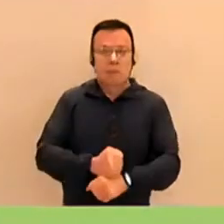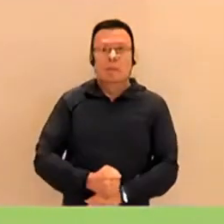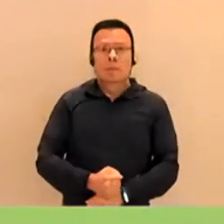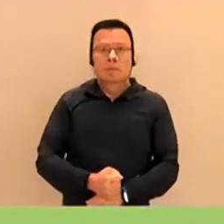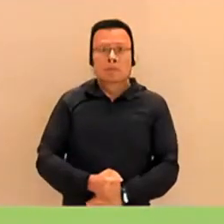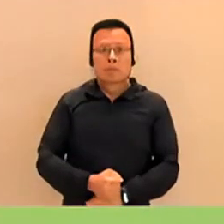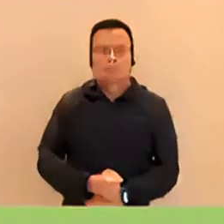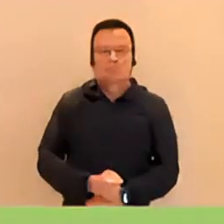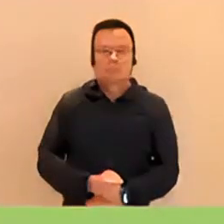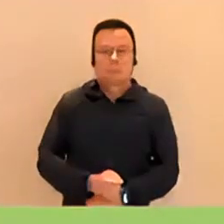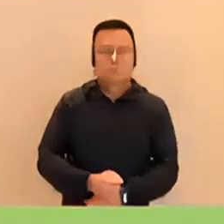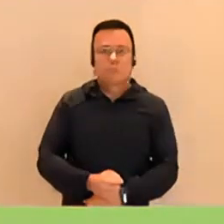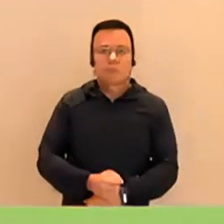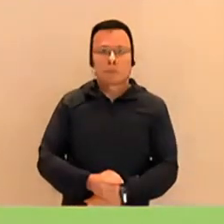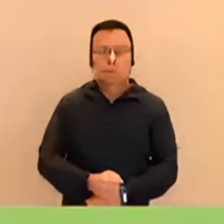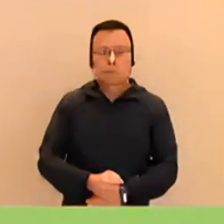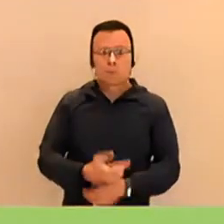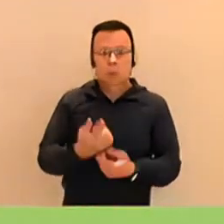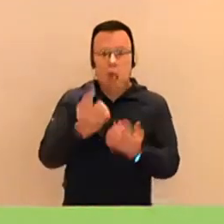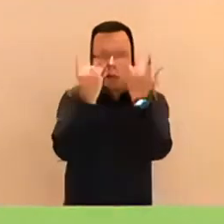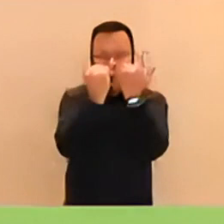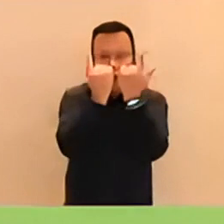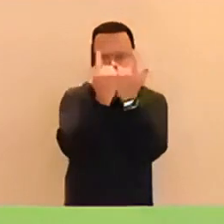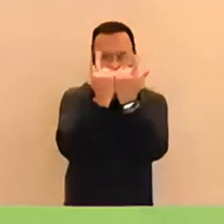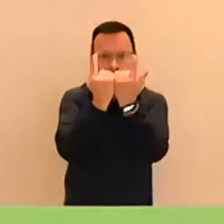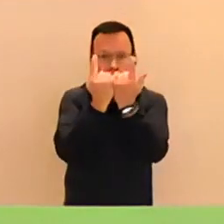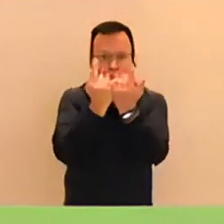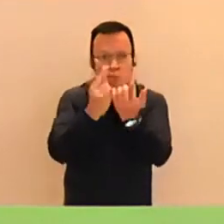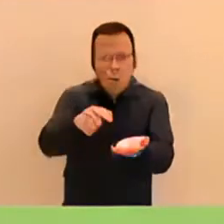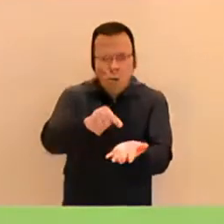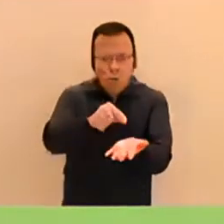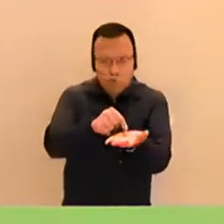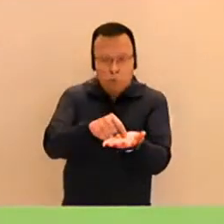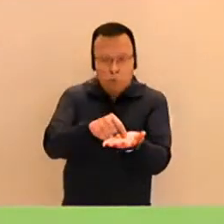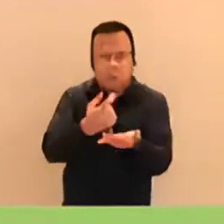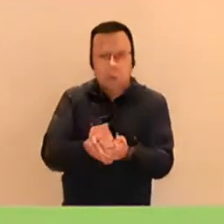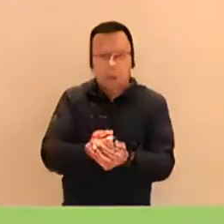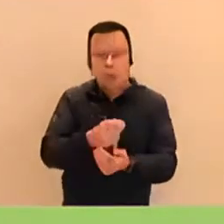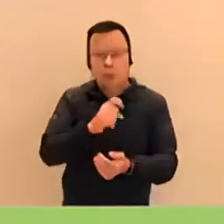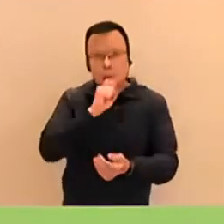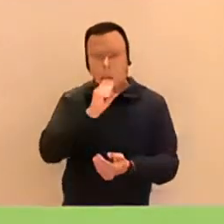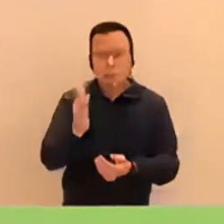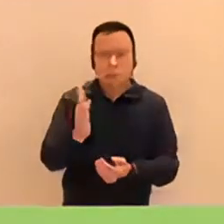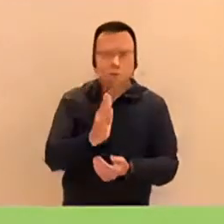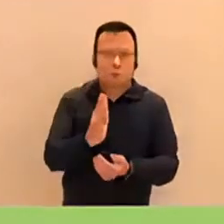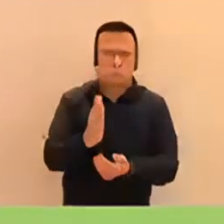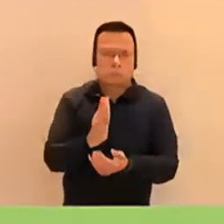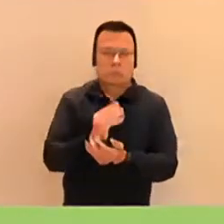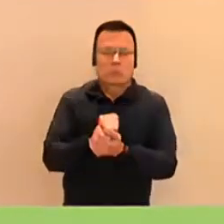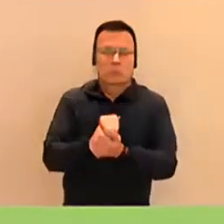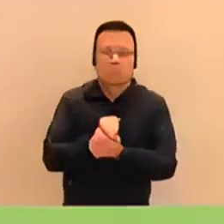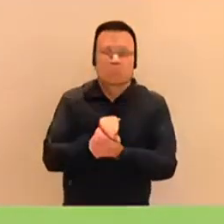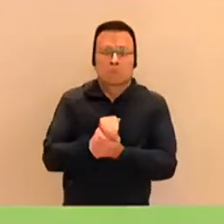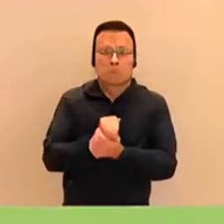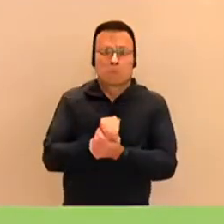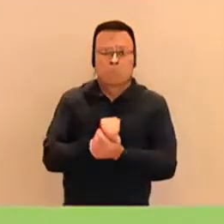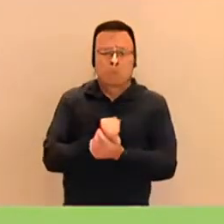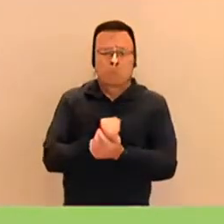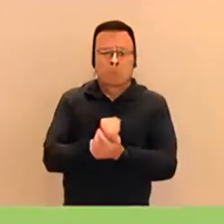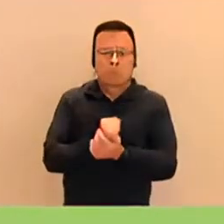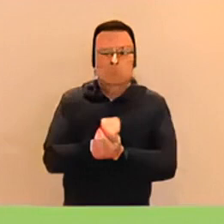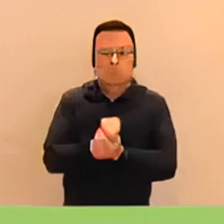As for the Loving Metropolis, it covers an area of about 30,000 hectares, which is